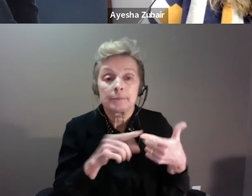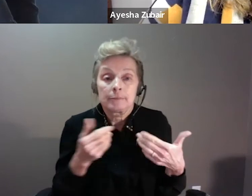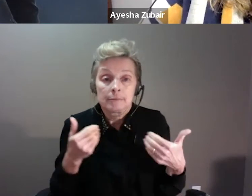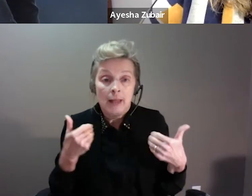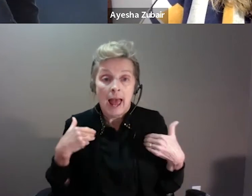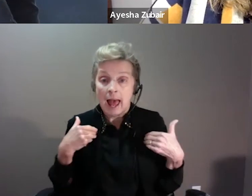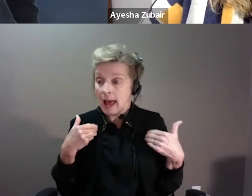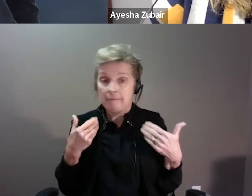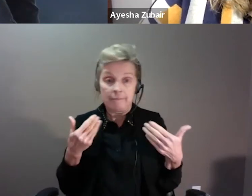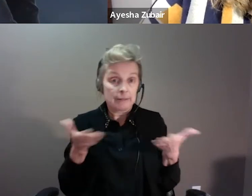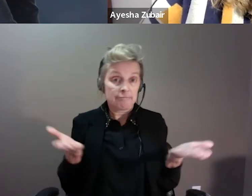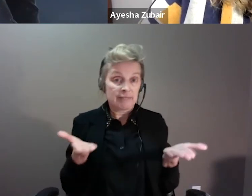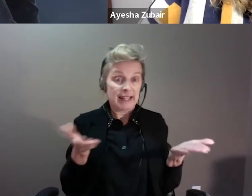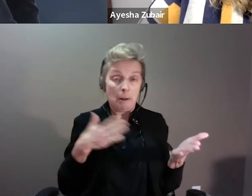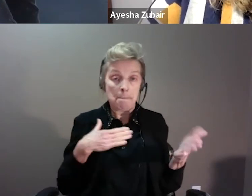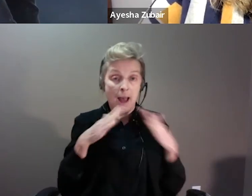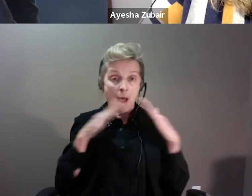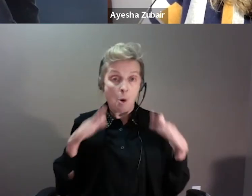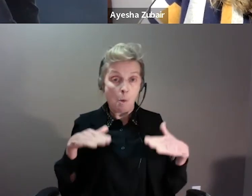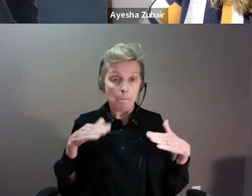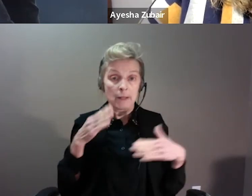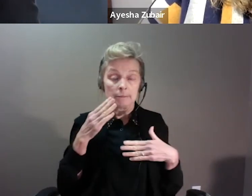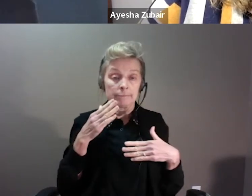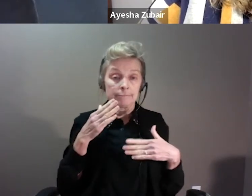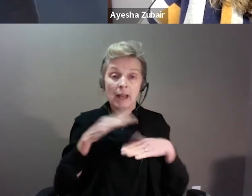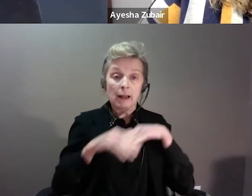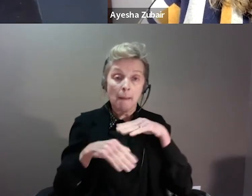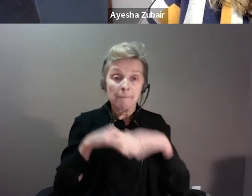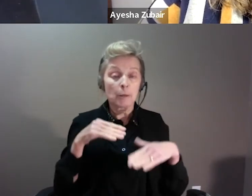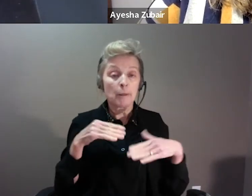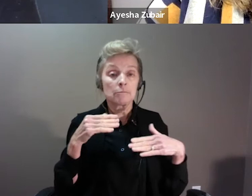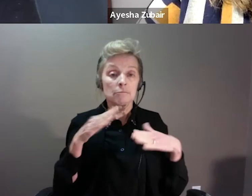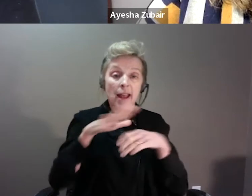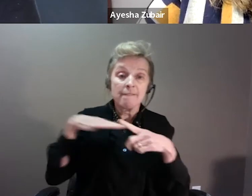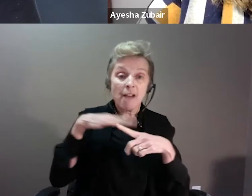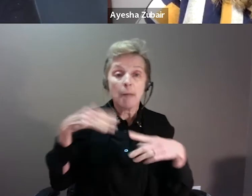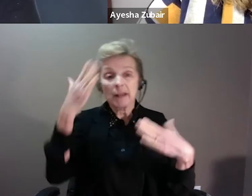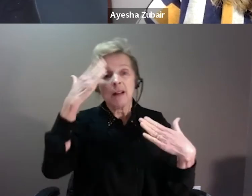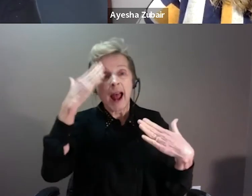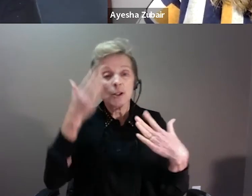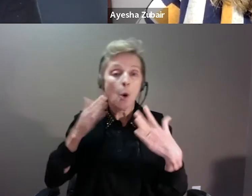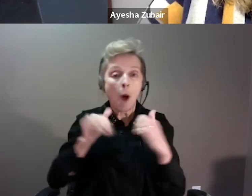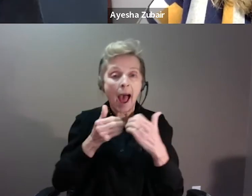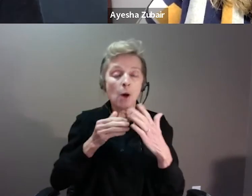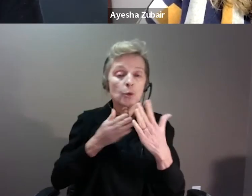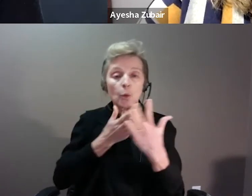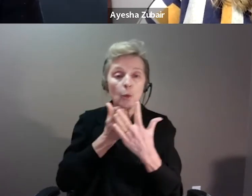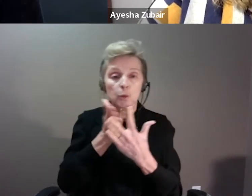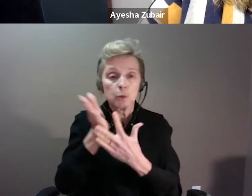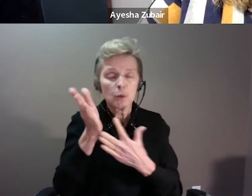be in, in your home in comfort and in an environment that you know how to navigate very easily without needing any sort of